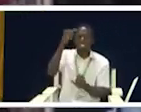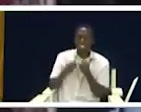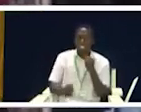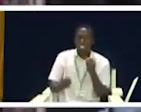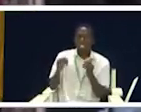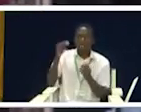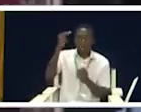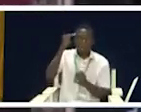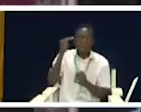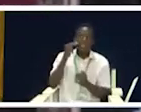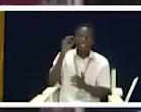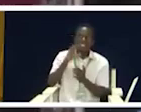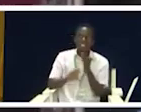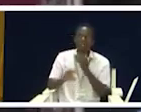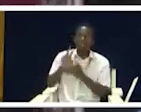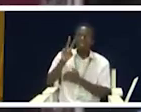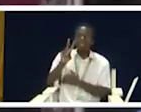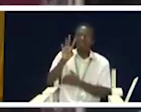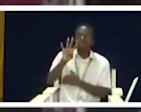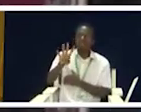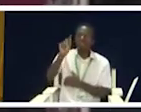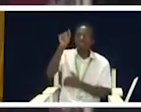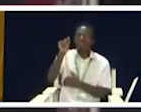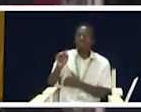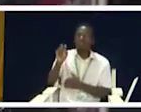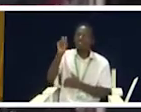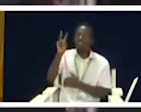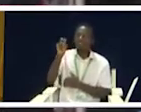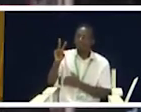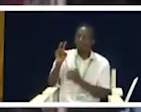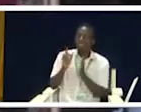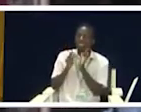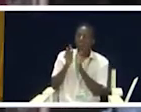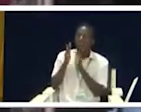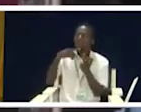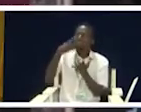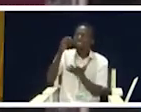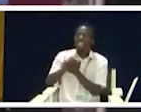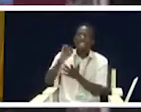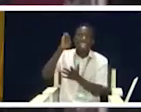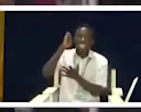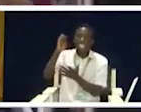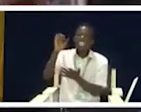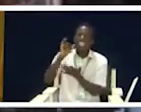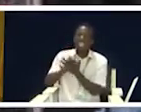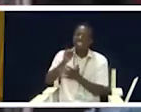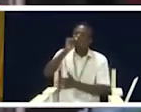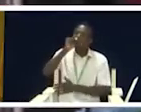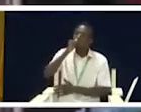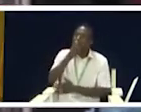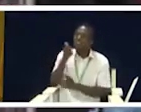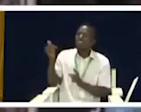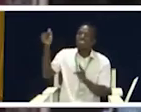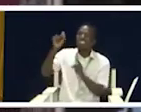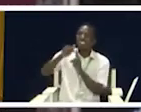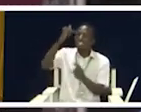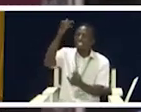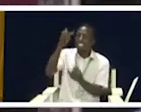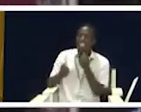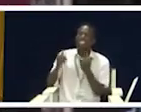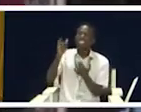verse 12. He that endures to the end, the same shall be saved. Lots of believers are